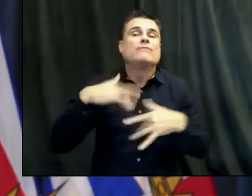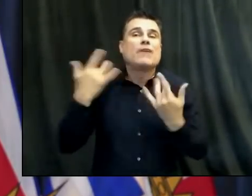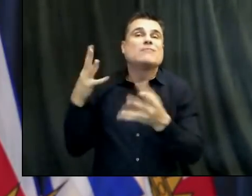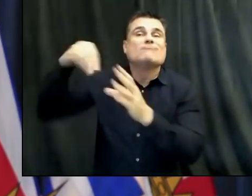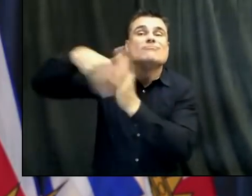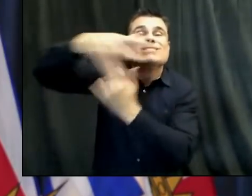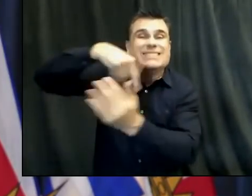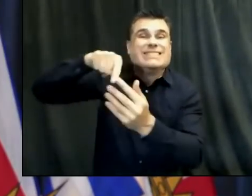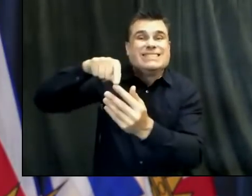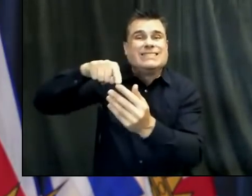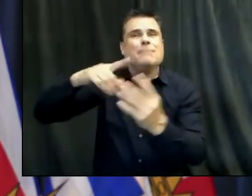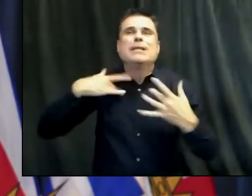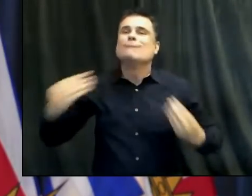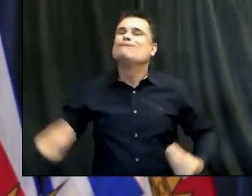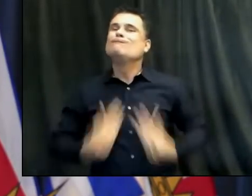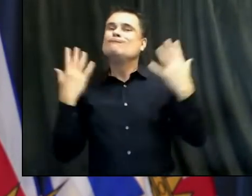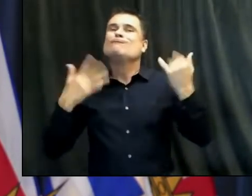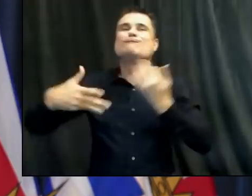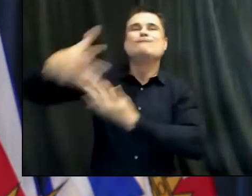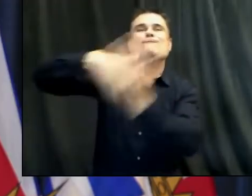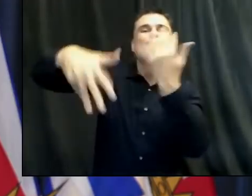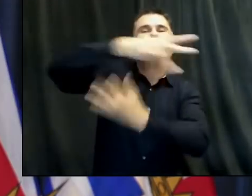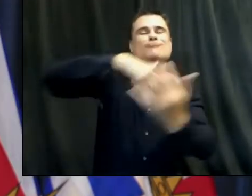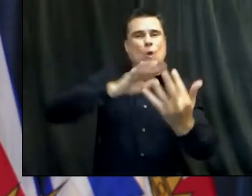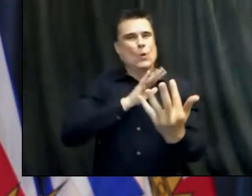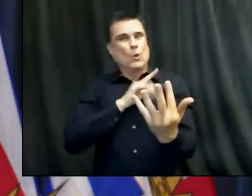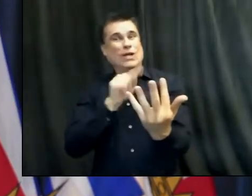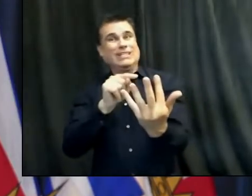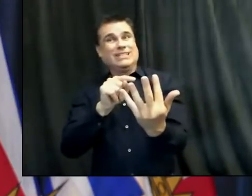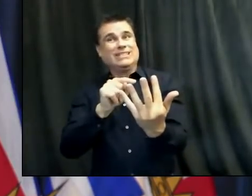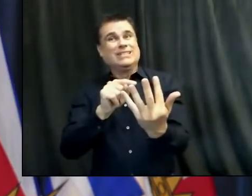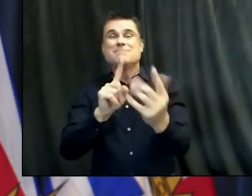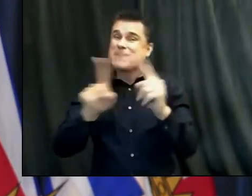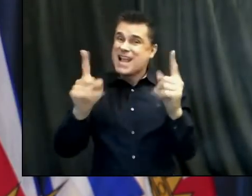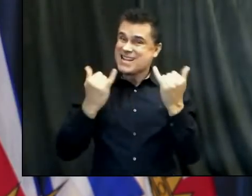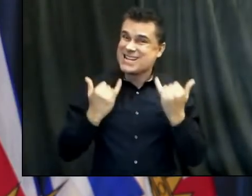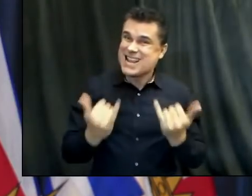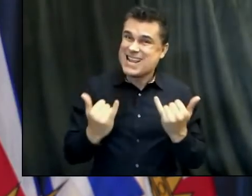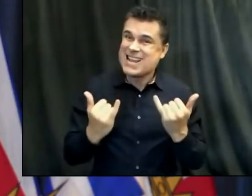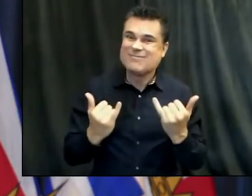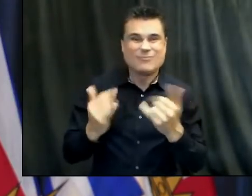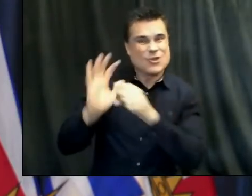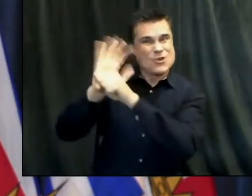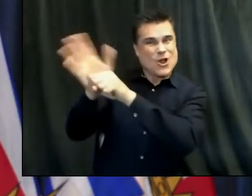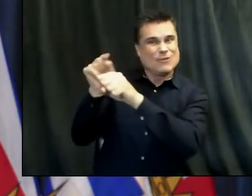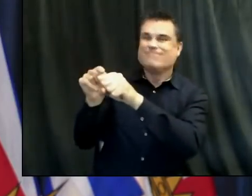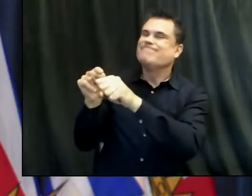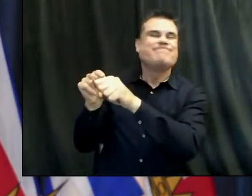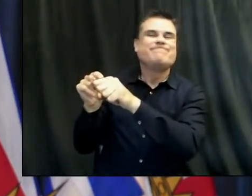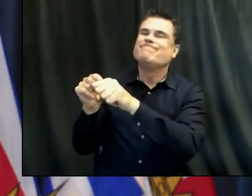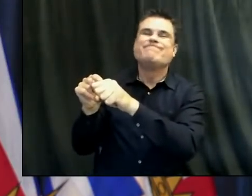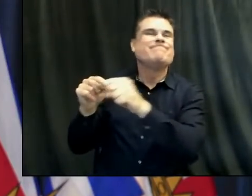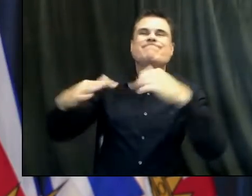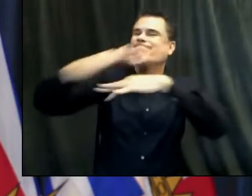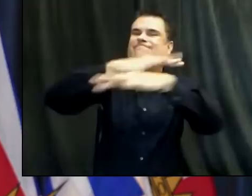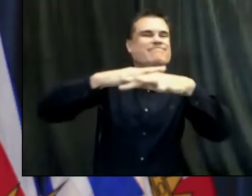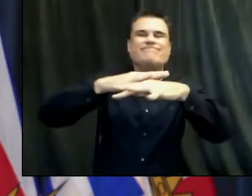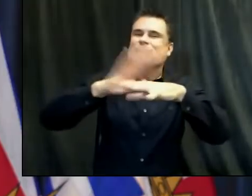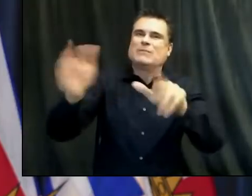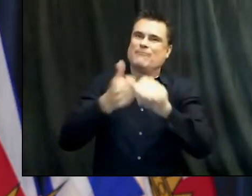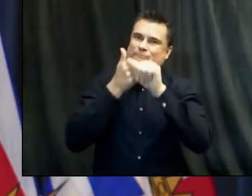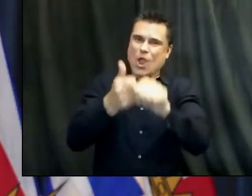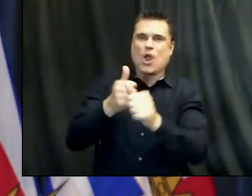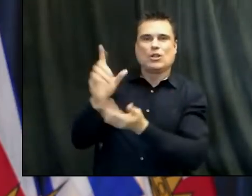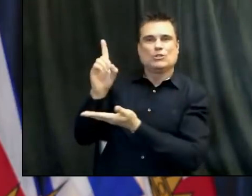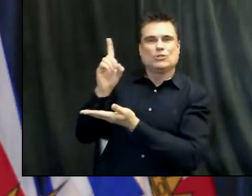that. But it is necessary with the current state of the pandemic in British Columbia to follow the orders that Dr.